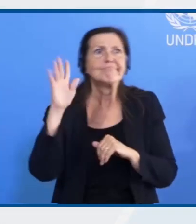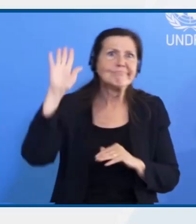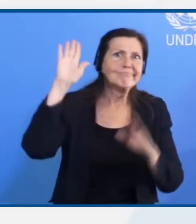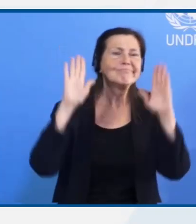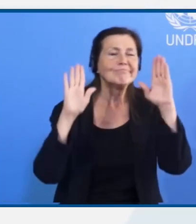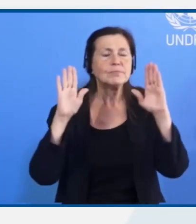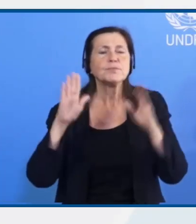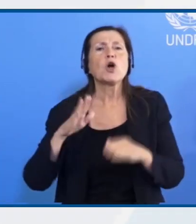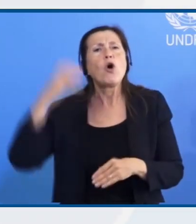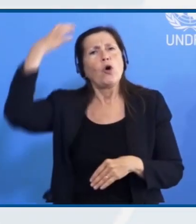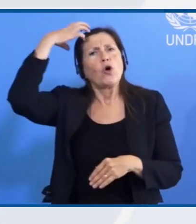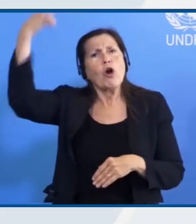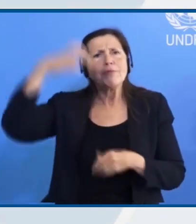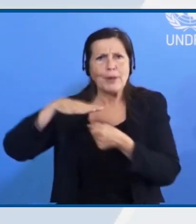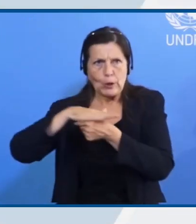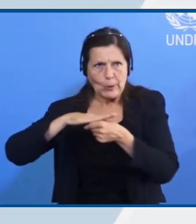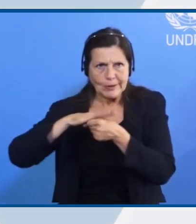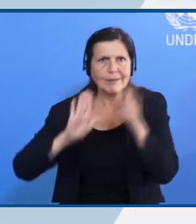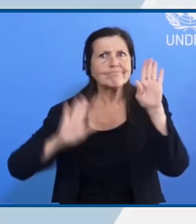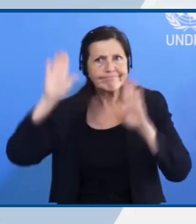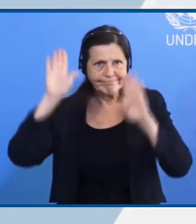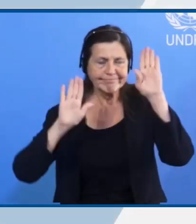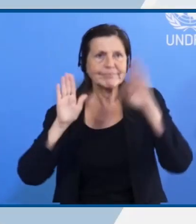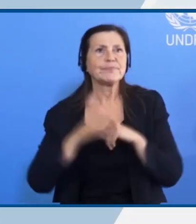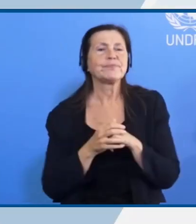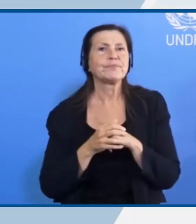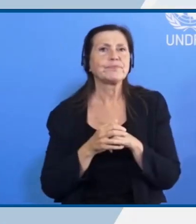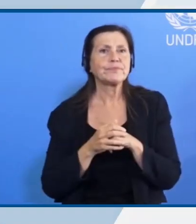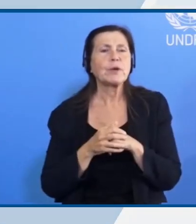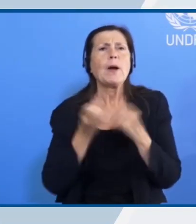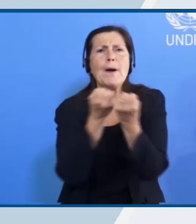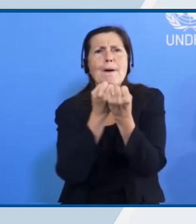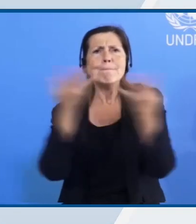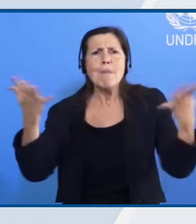Local government? A few more hands. Multilateral system.